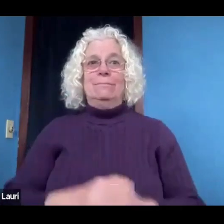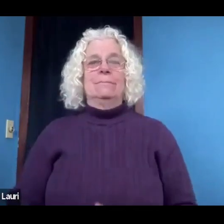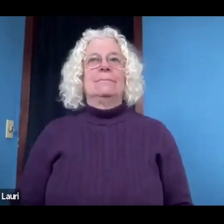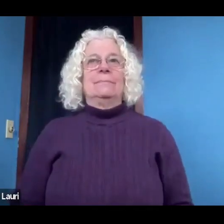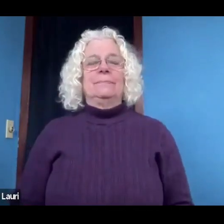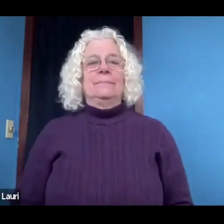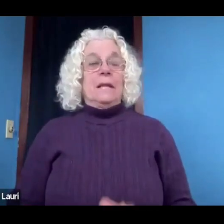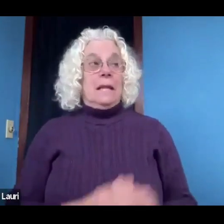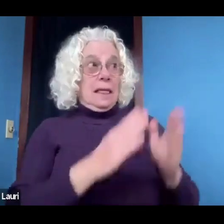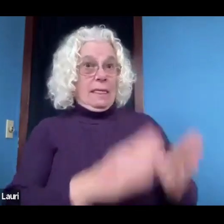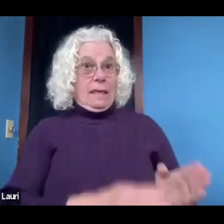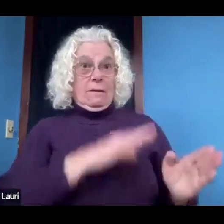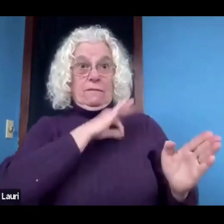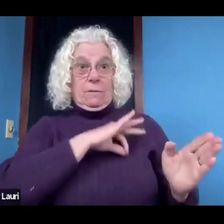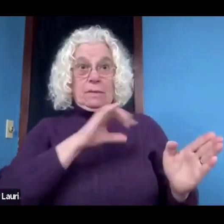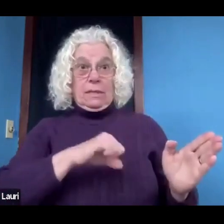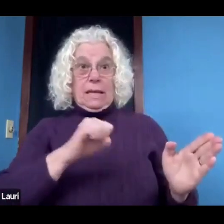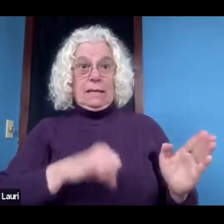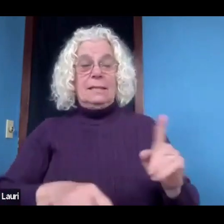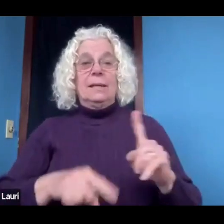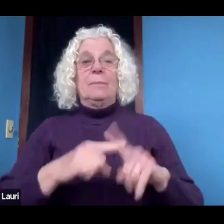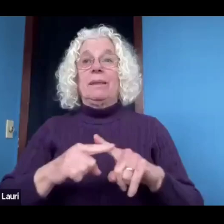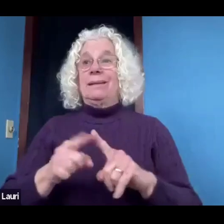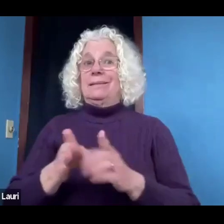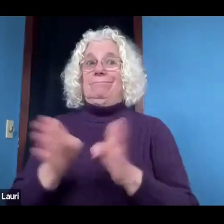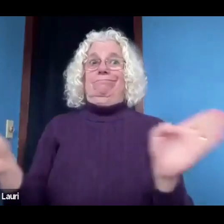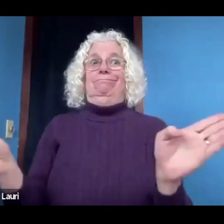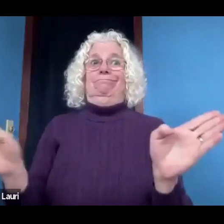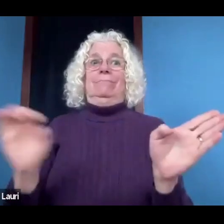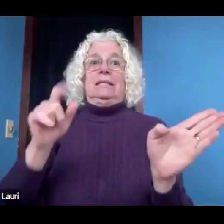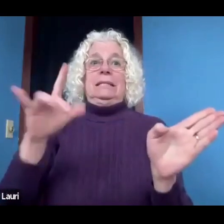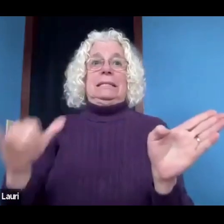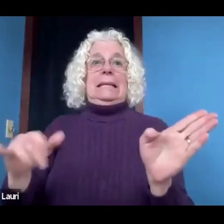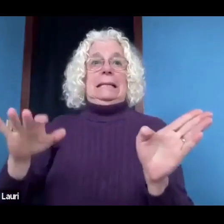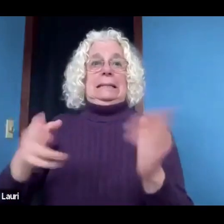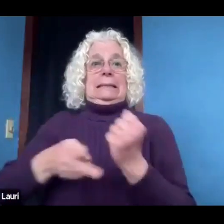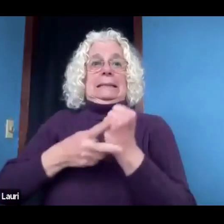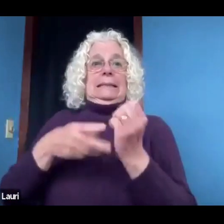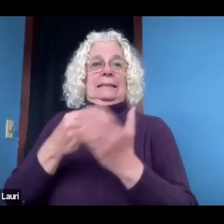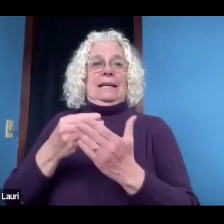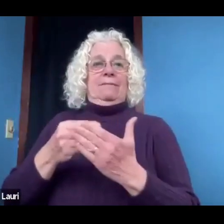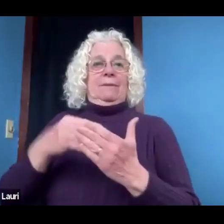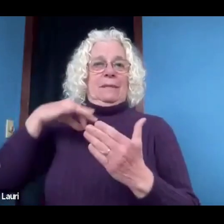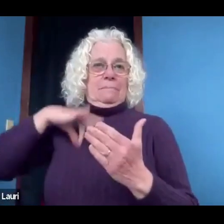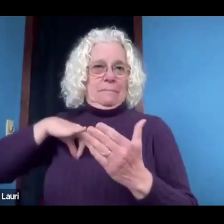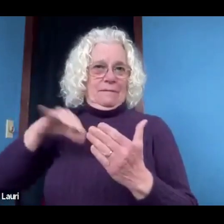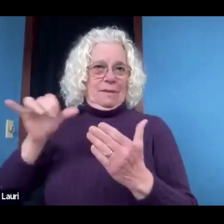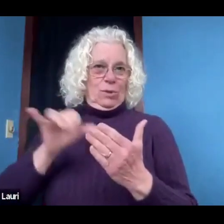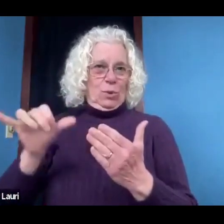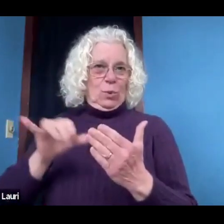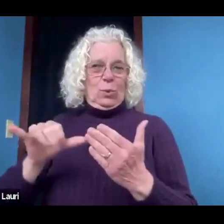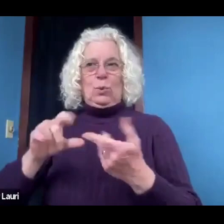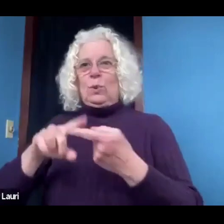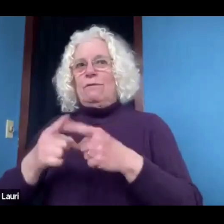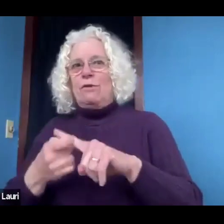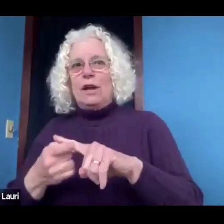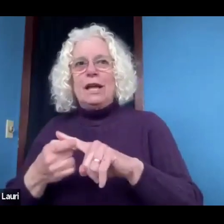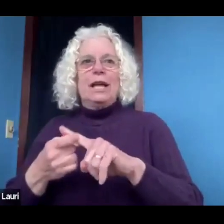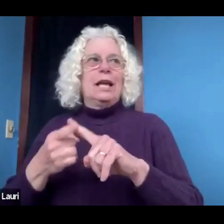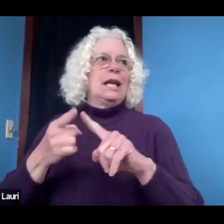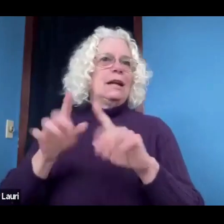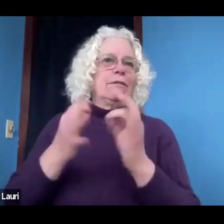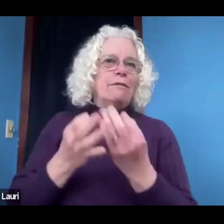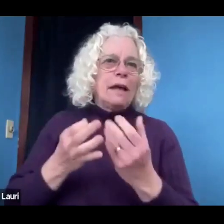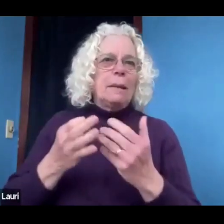to the individual, but the amount of cost savings to us as a society of a family caregiver, whether that's a friend or a partner,